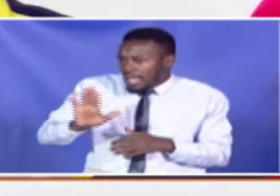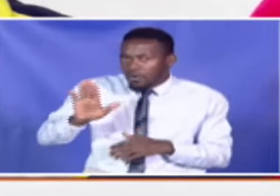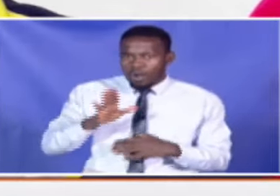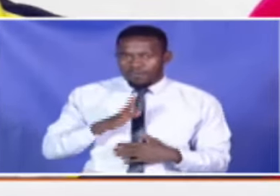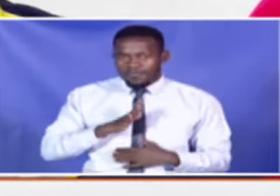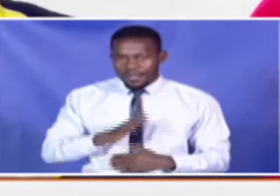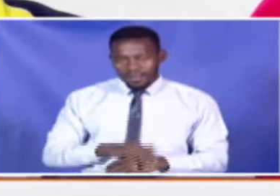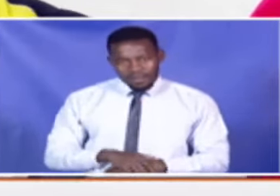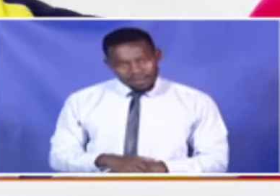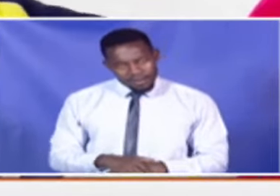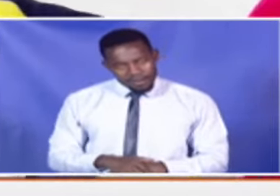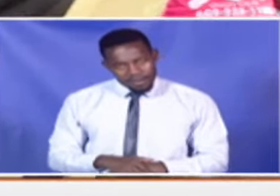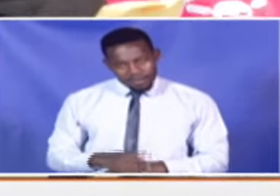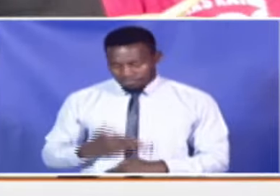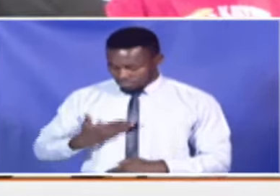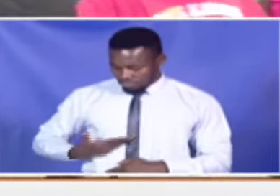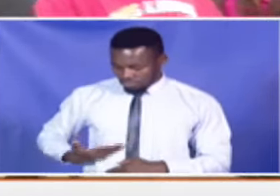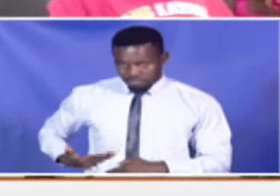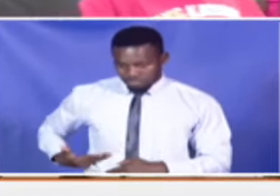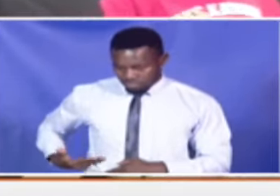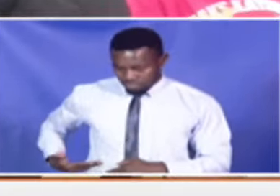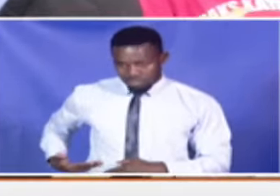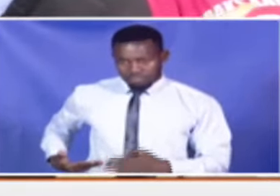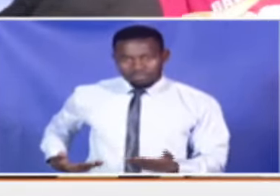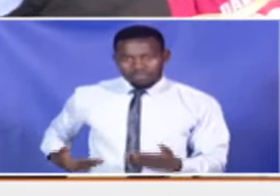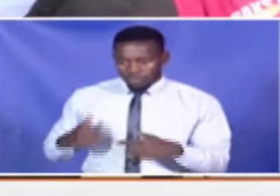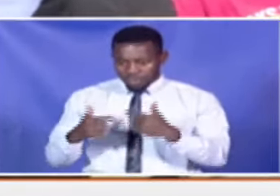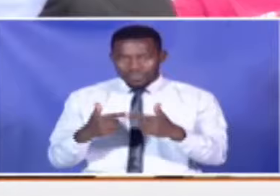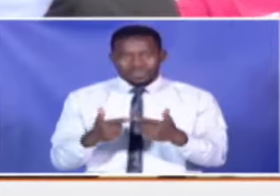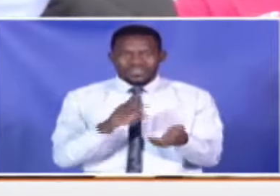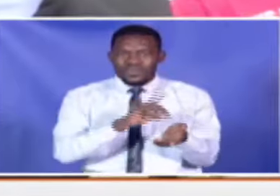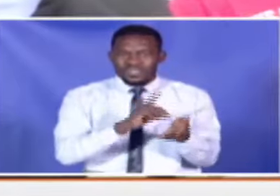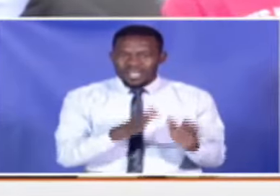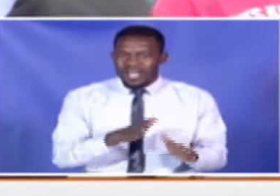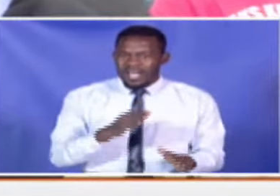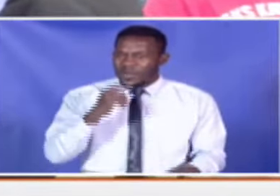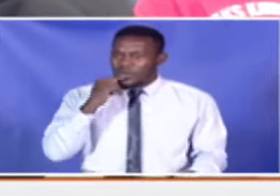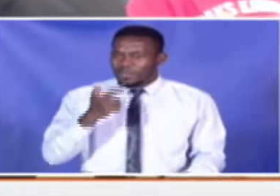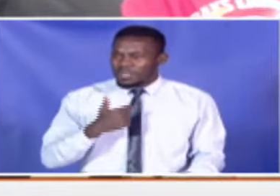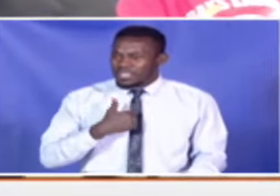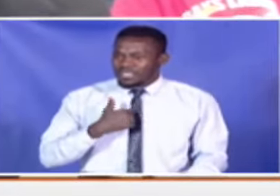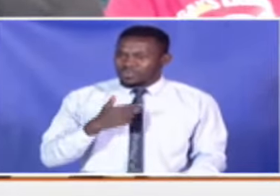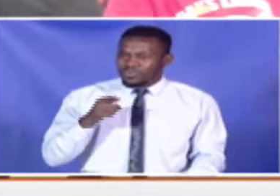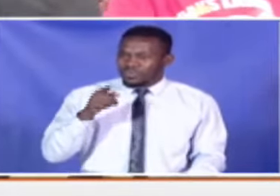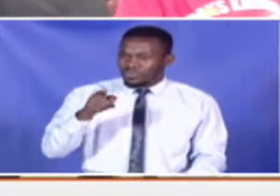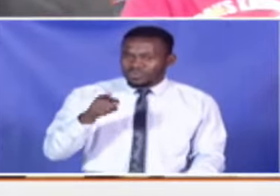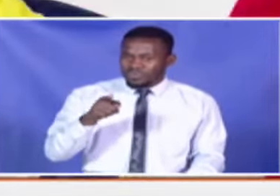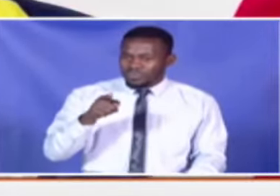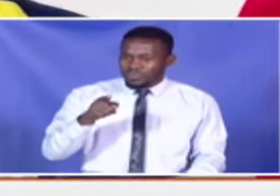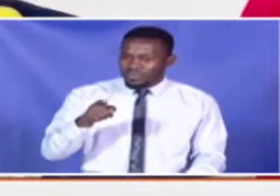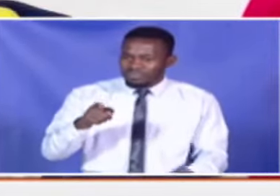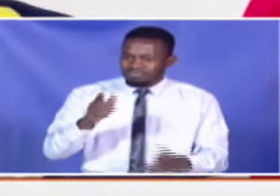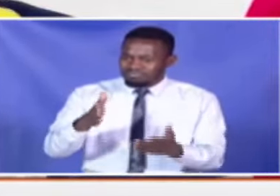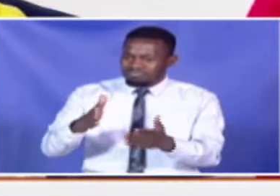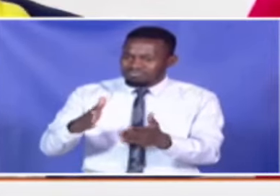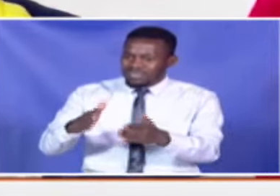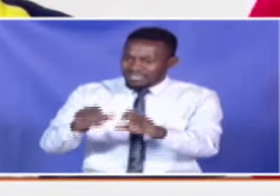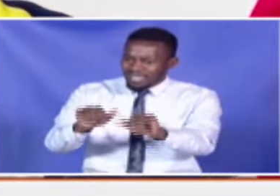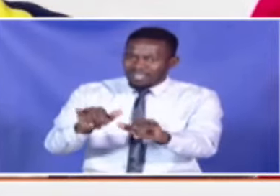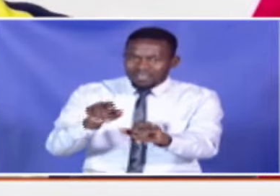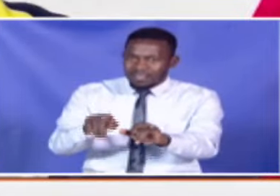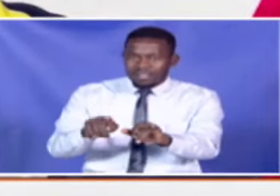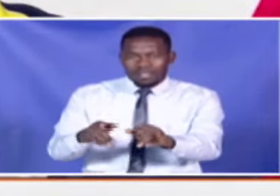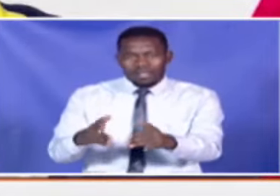kazi yote. Wacha nikuitie daktari. Nikashangaa daktari ananiambia niende niombe na nini ndio daktari nafaa tibu. Ananiambia niende niombe namna gani?